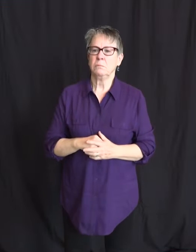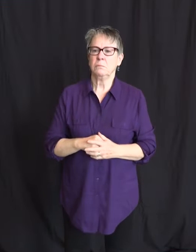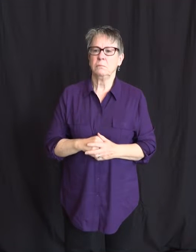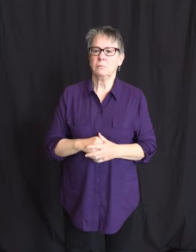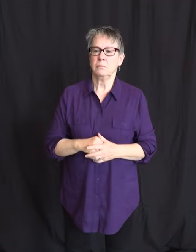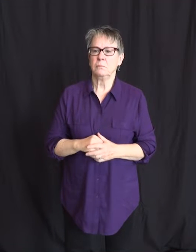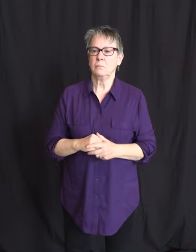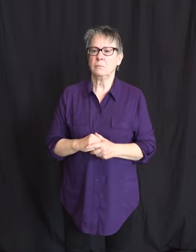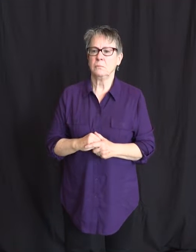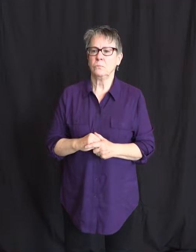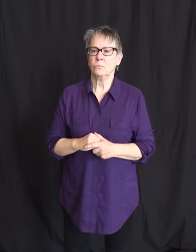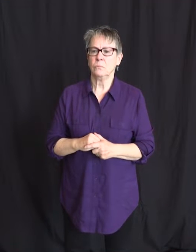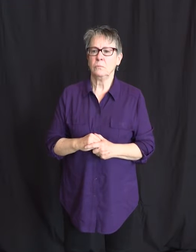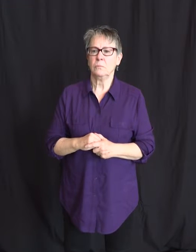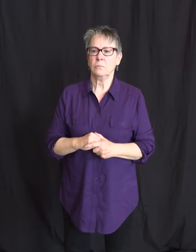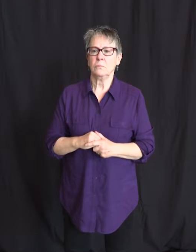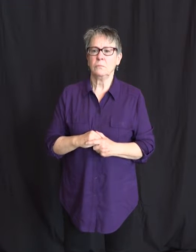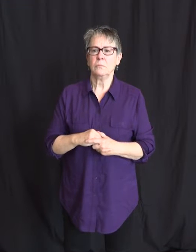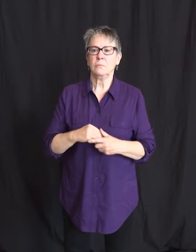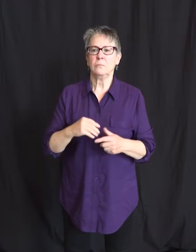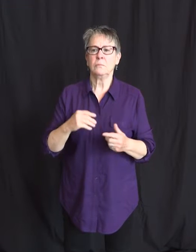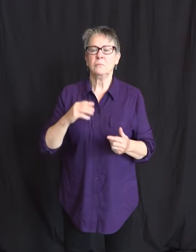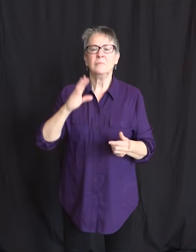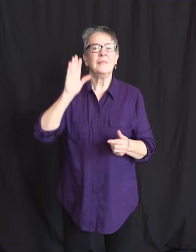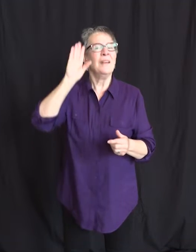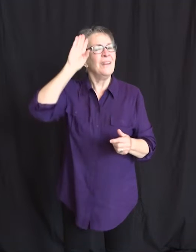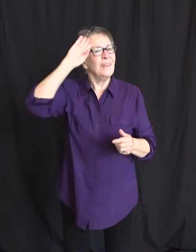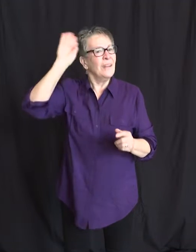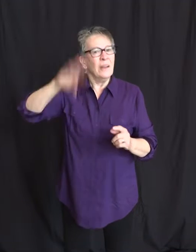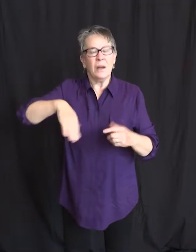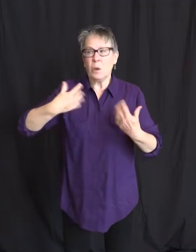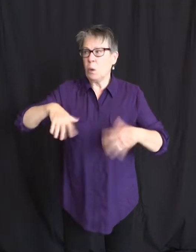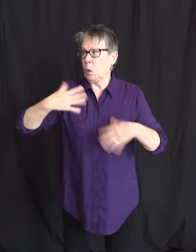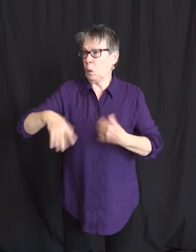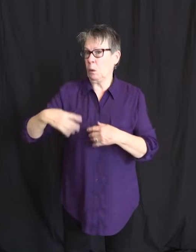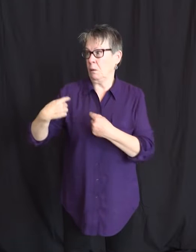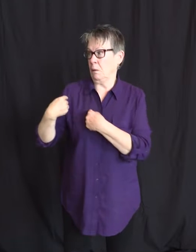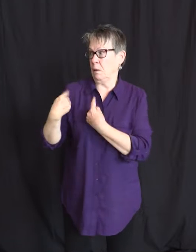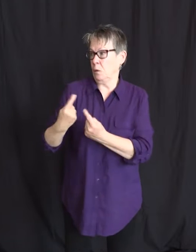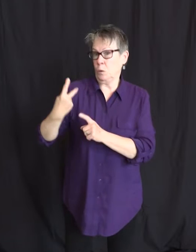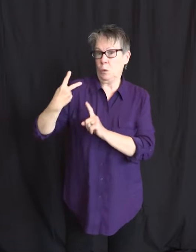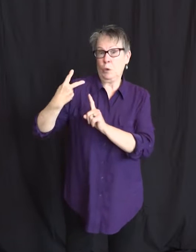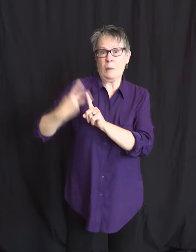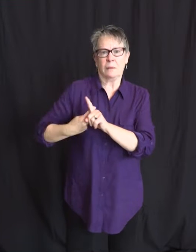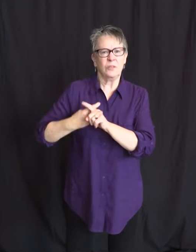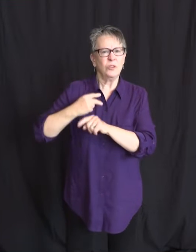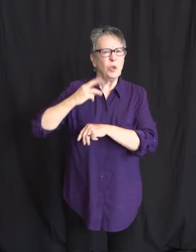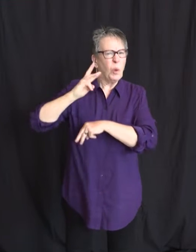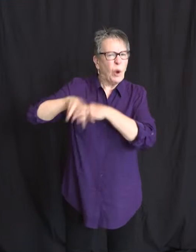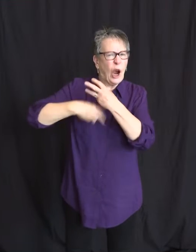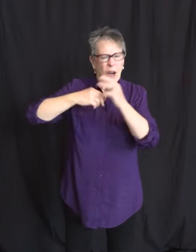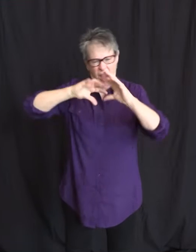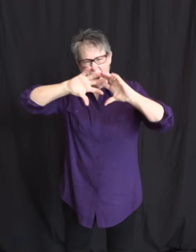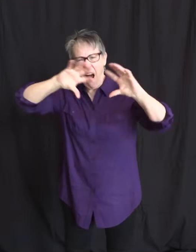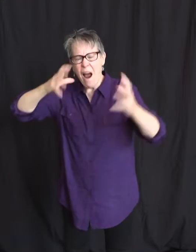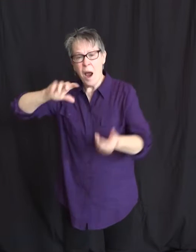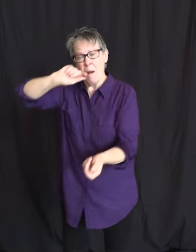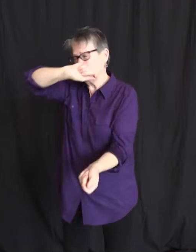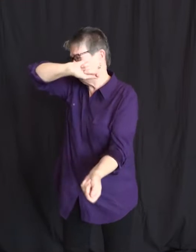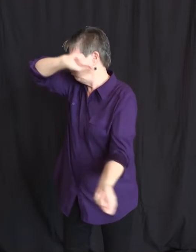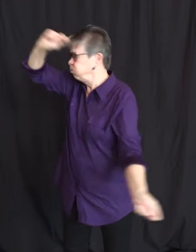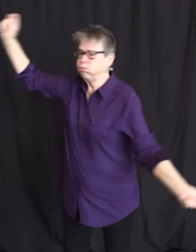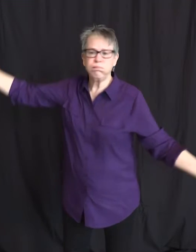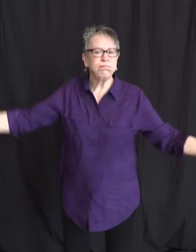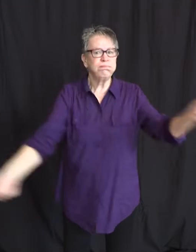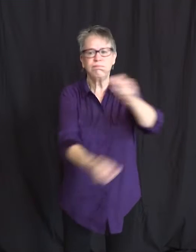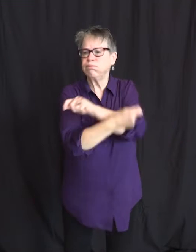place that we just read about in the news anymore. We are living it right here in one of the most advanced states, in the most advanced